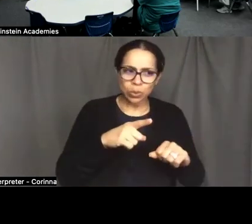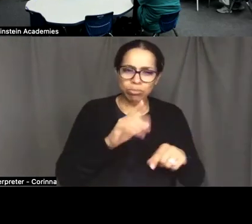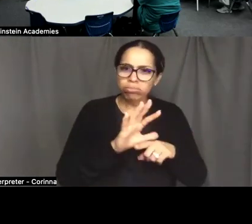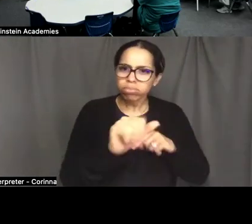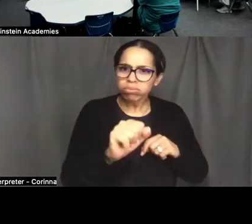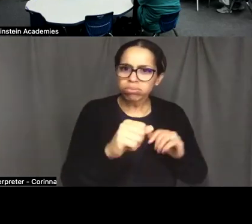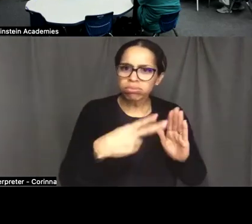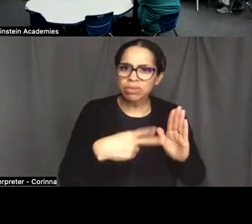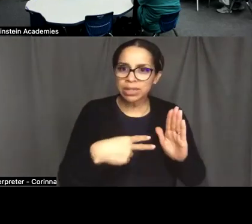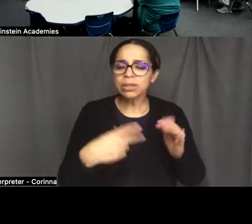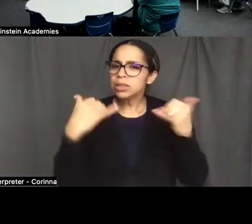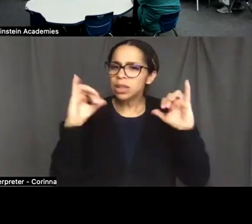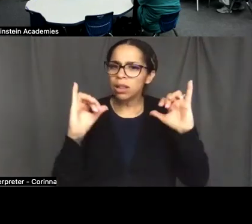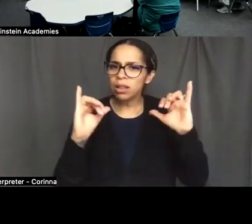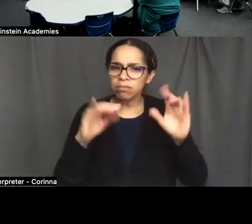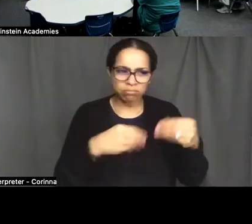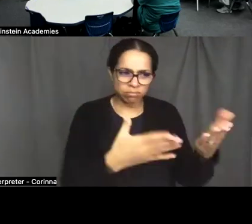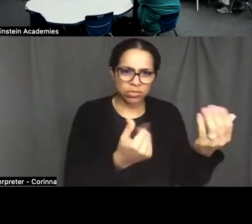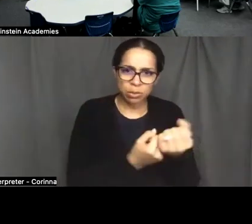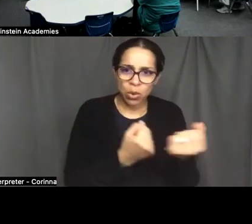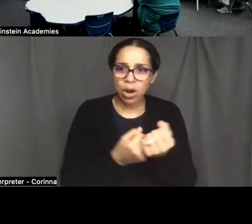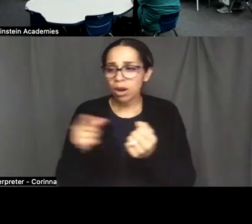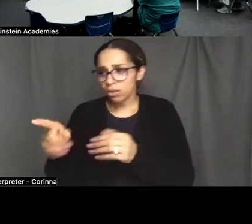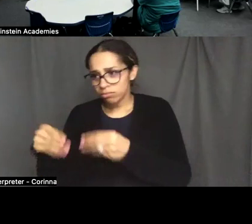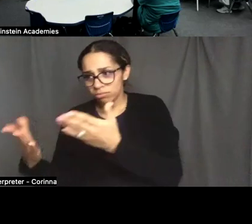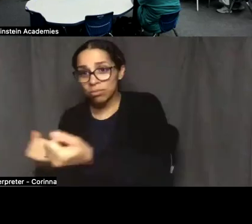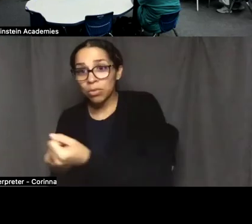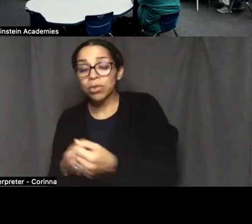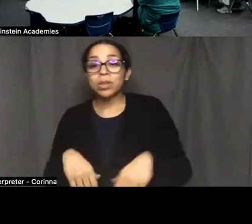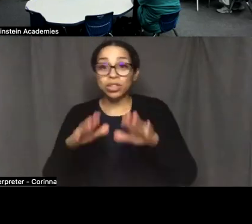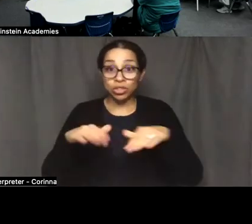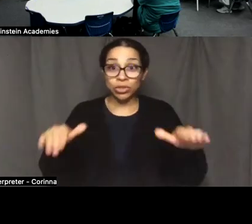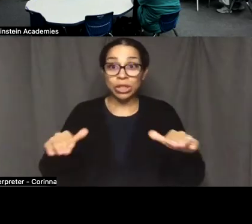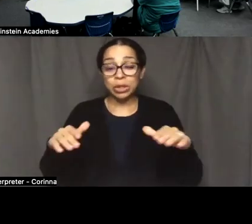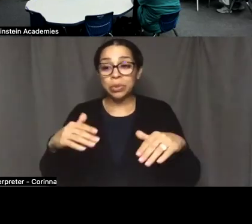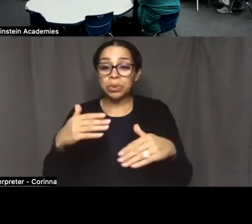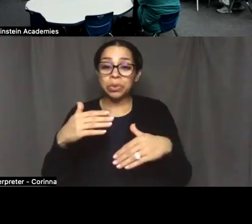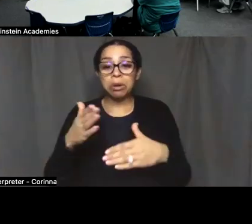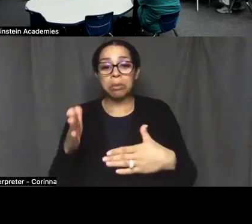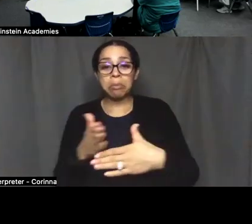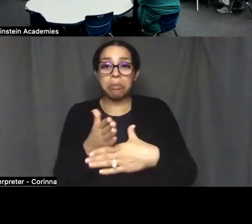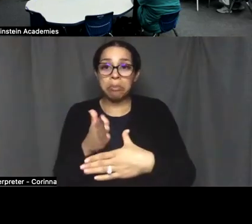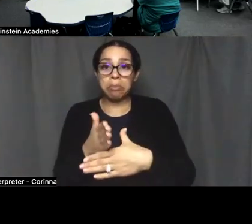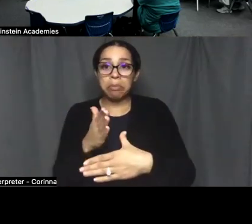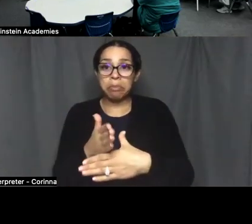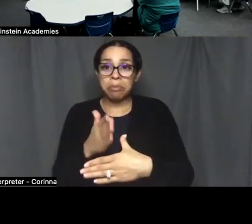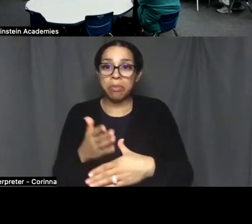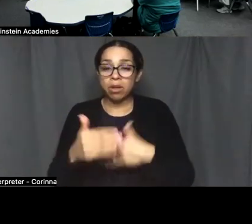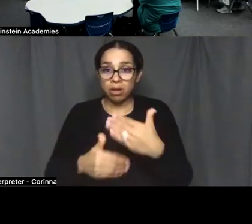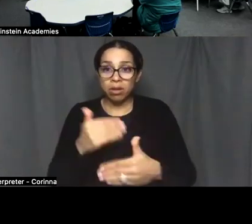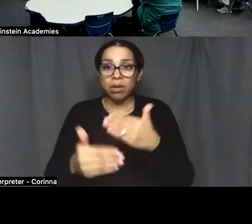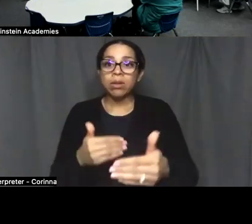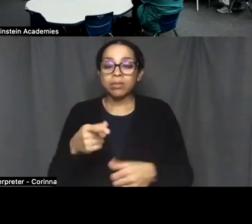getting touches. And the ones that are cruising are really taking our small group instruction. They're taking